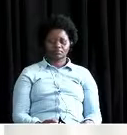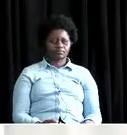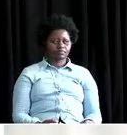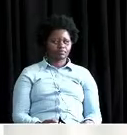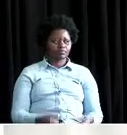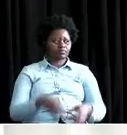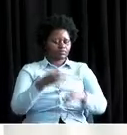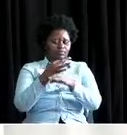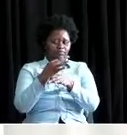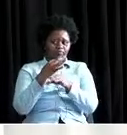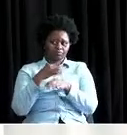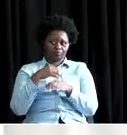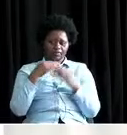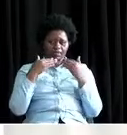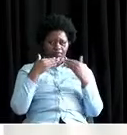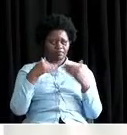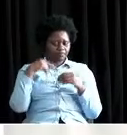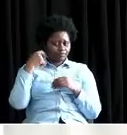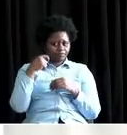Thank you, Babu Speaker.